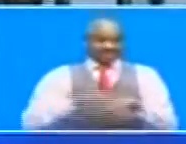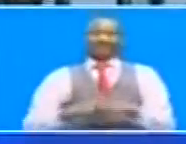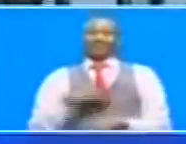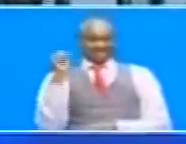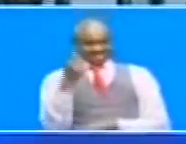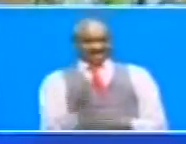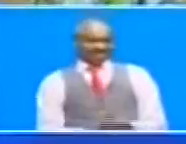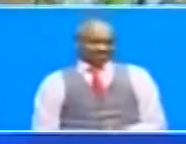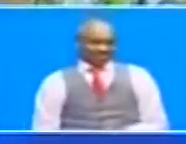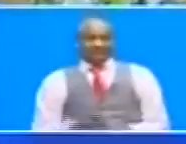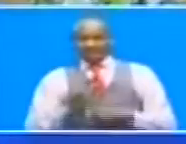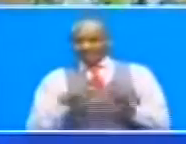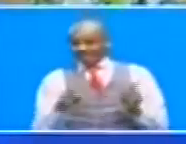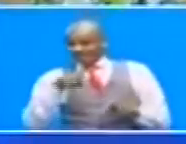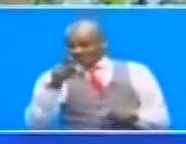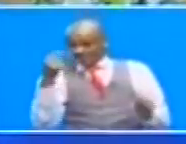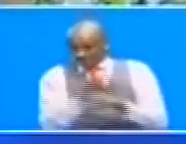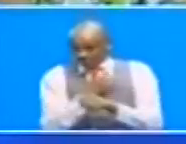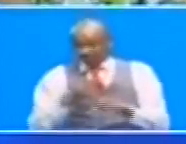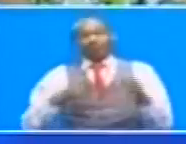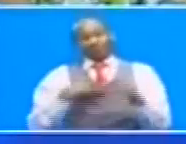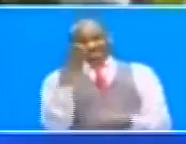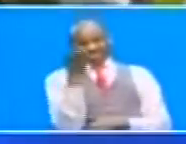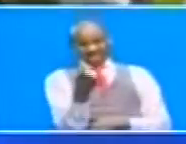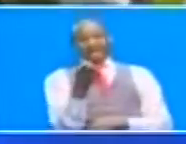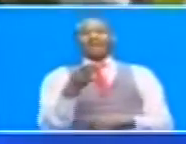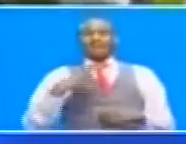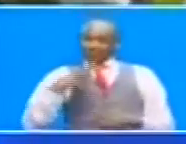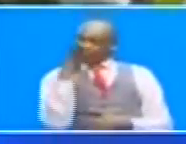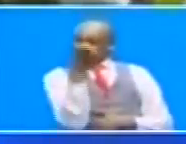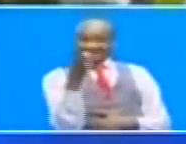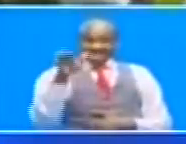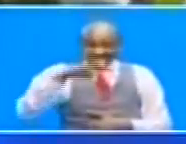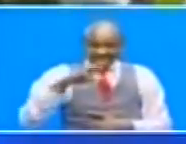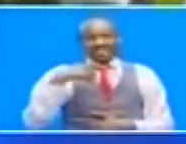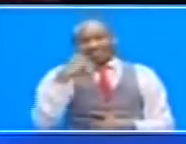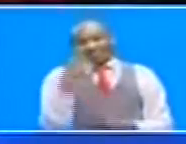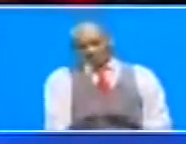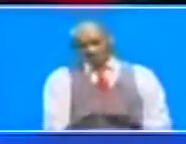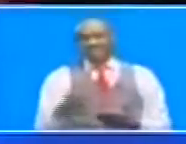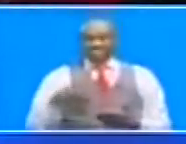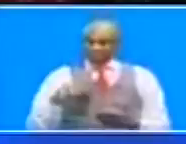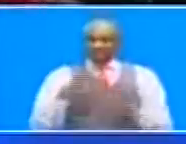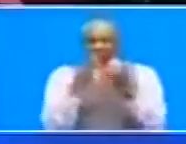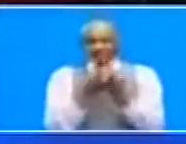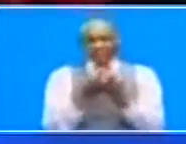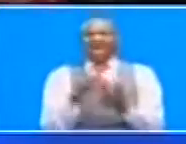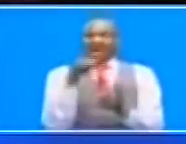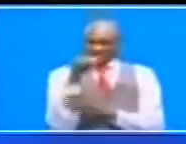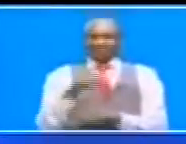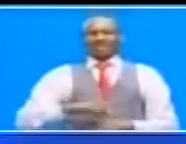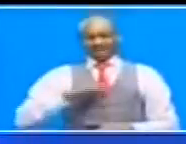office. But although he won't be able to make it this time, the villagers of Kogelo still view the Obama family with a sense of